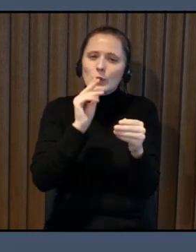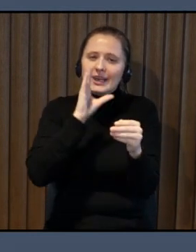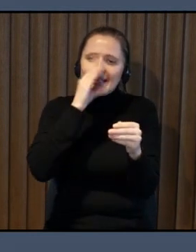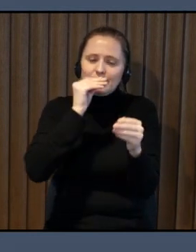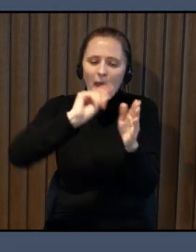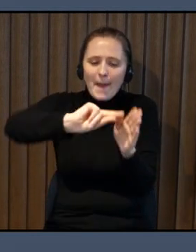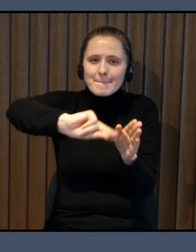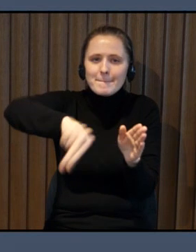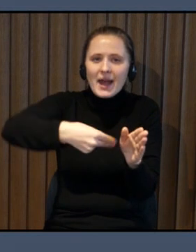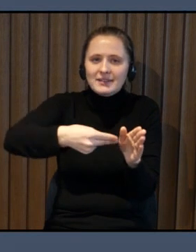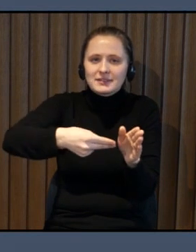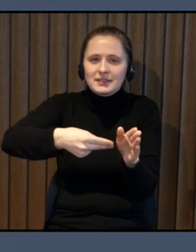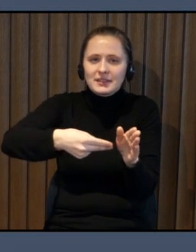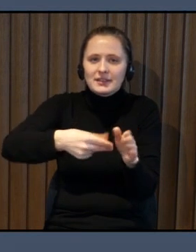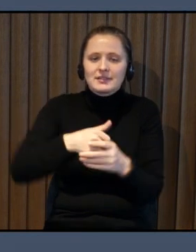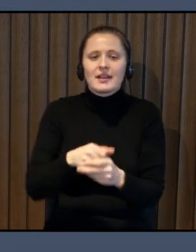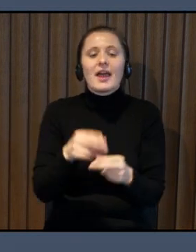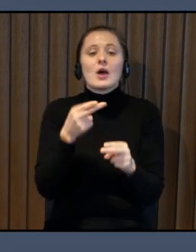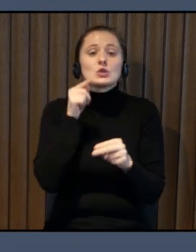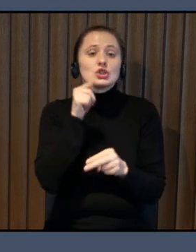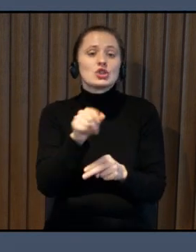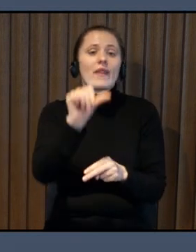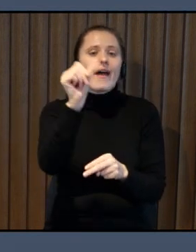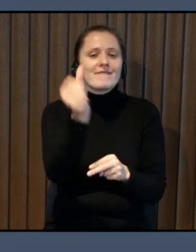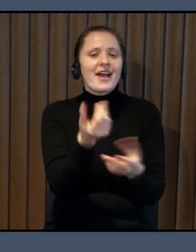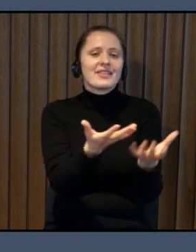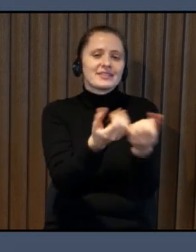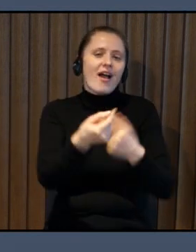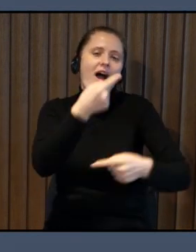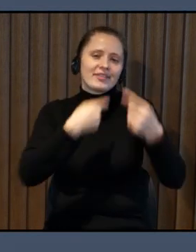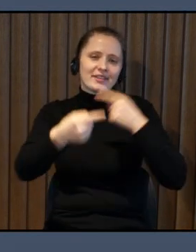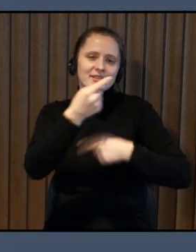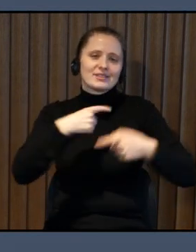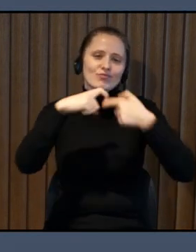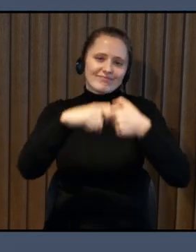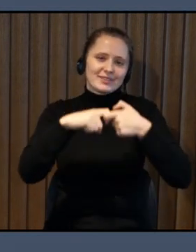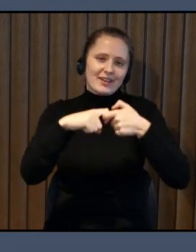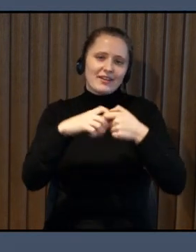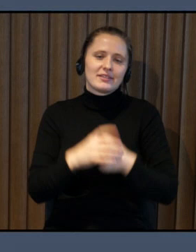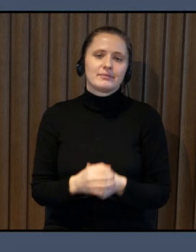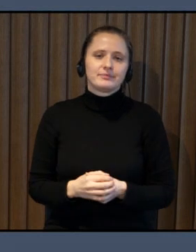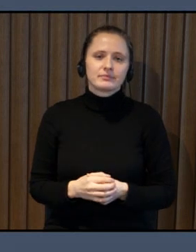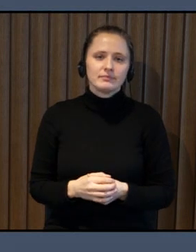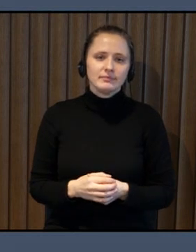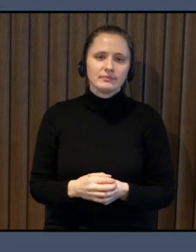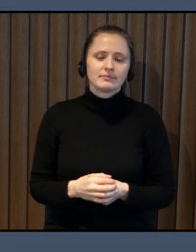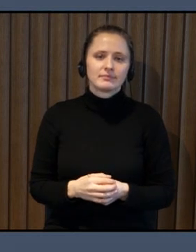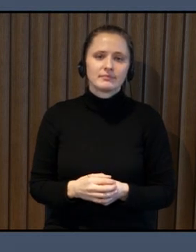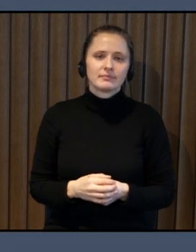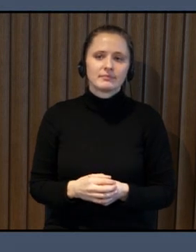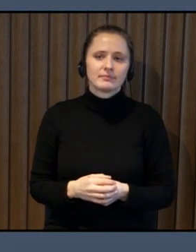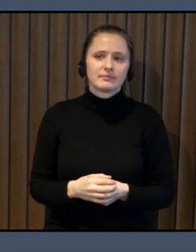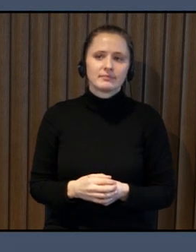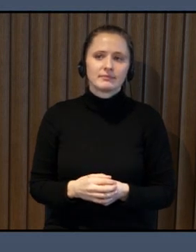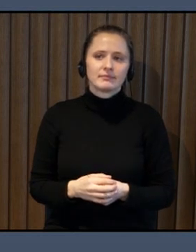work, they had a possibility to sign and leave a signature. And this is the way how I received the